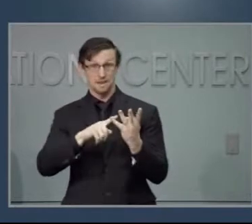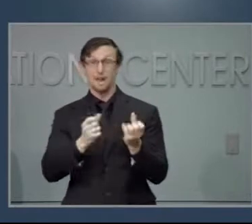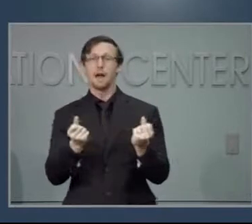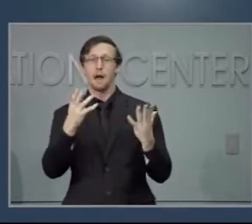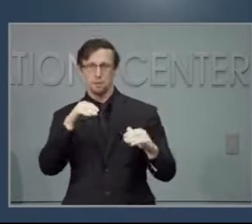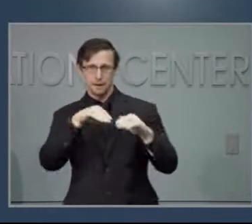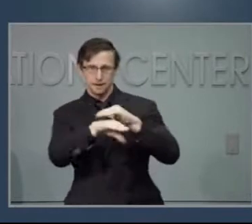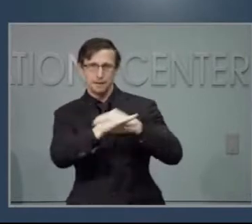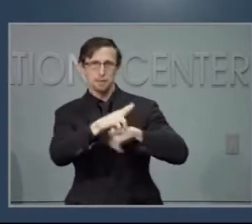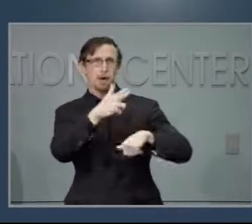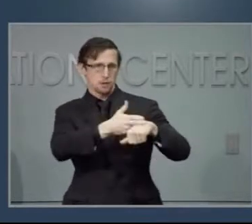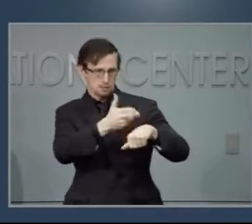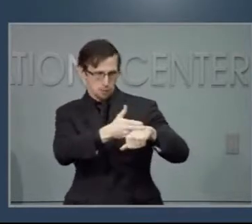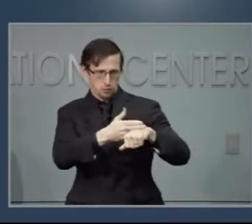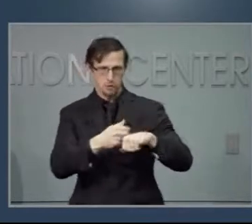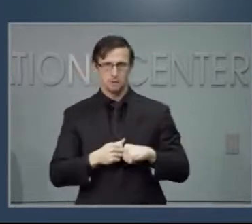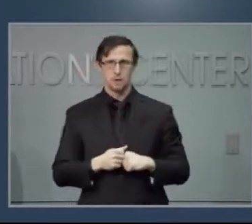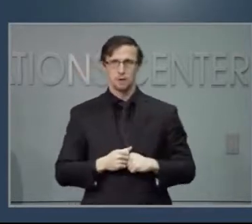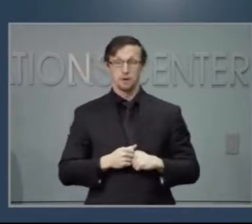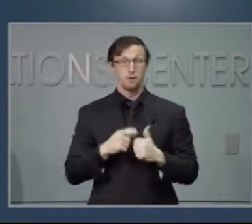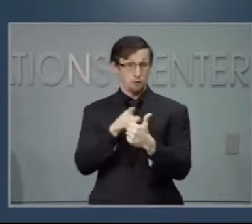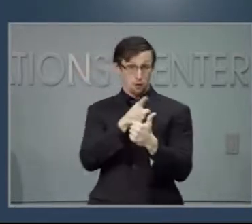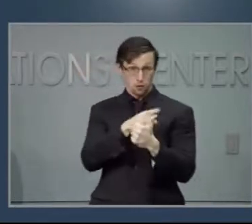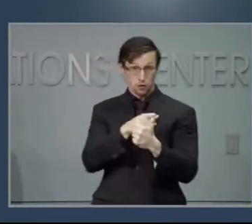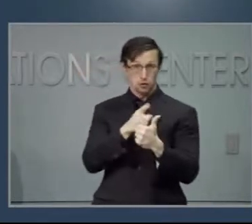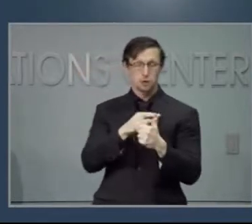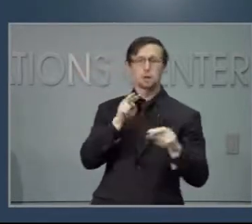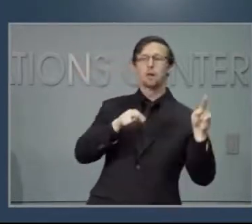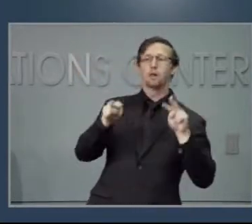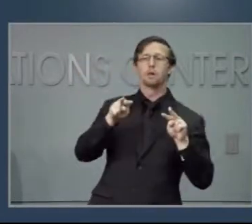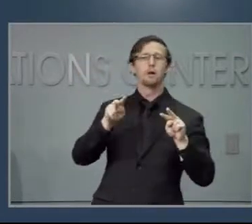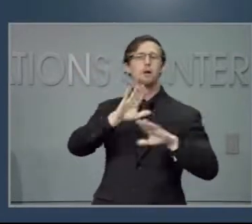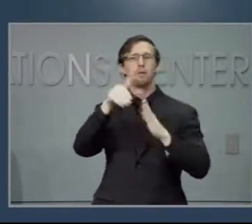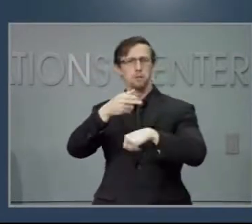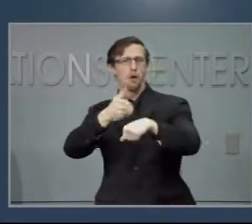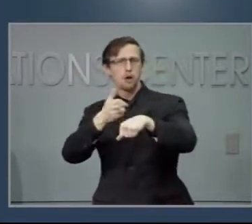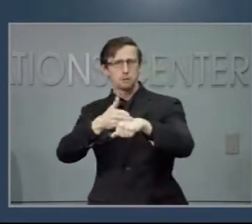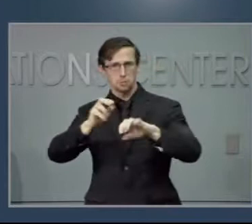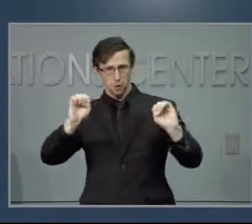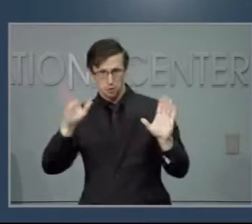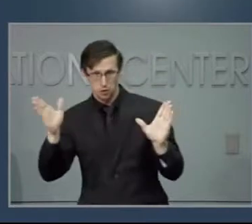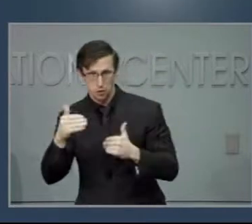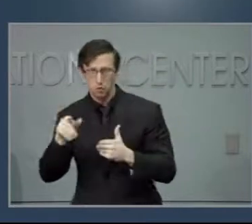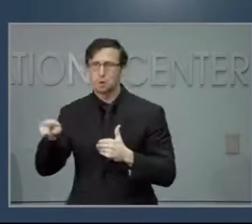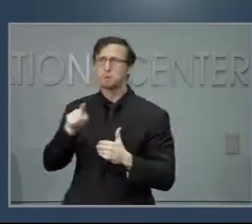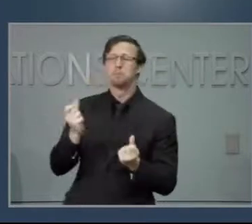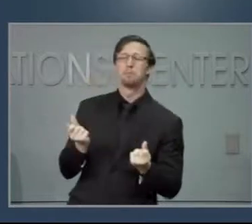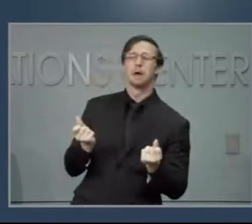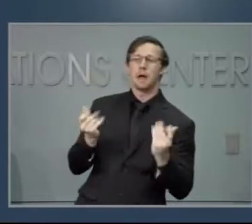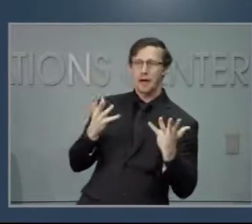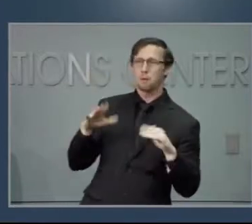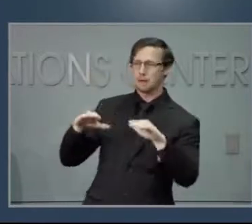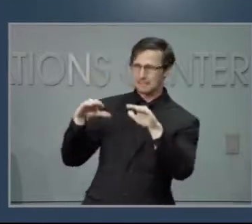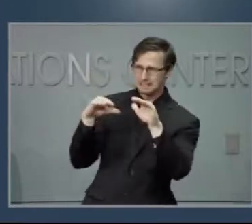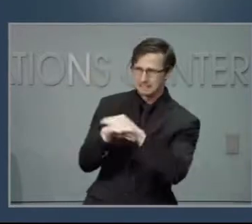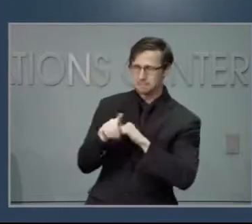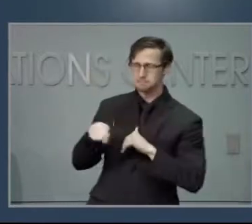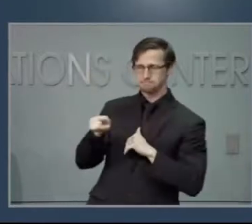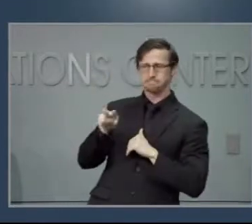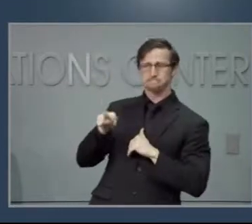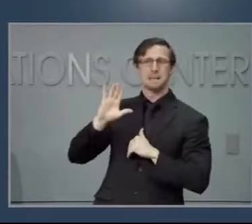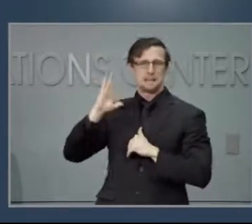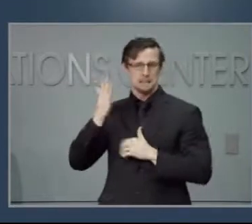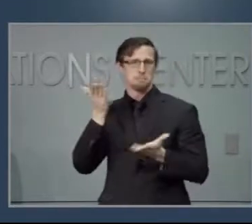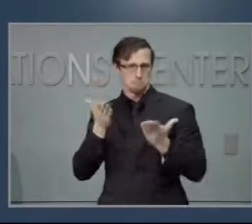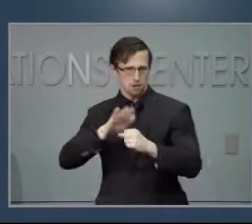to the emergency department with COVID-like symptoms. This is our earliest detection mechanism. And you can see when looking at the yellow